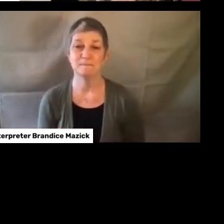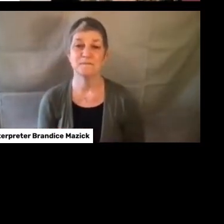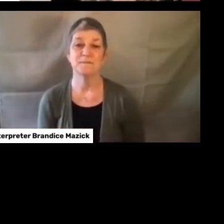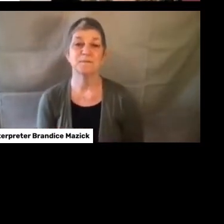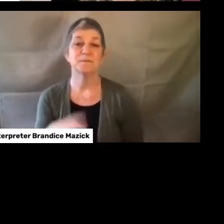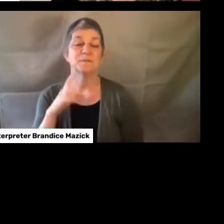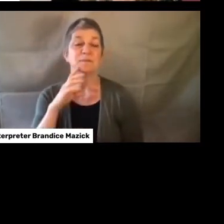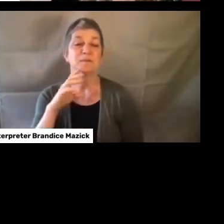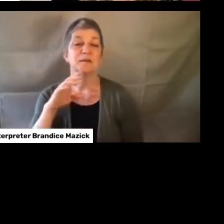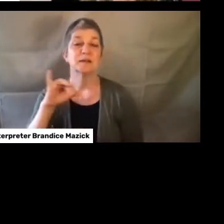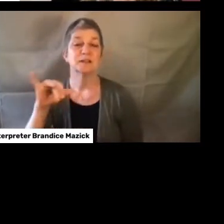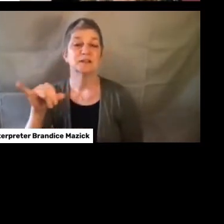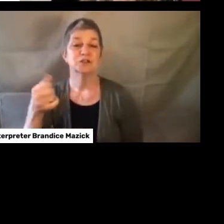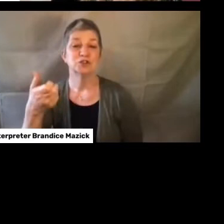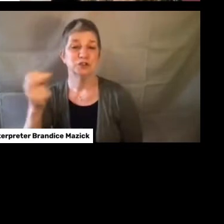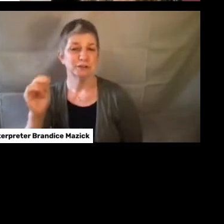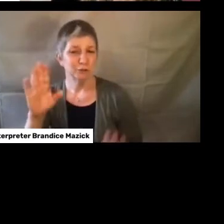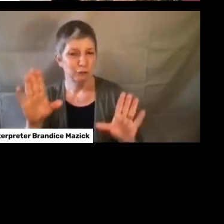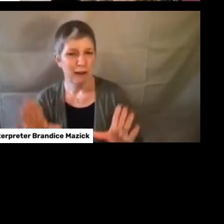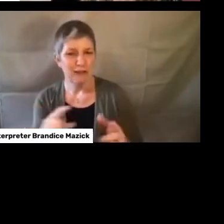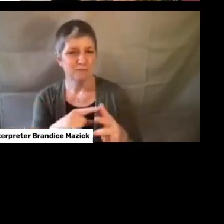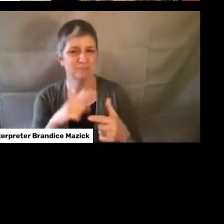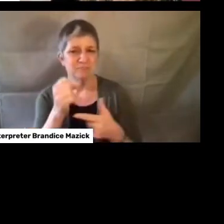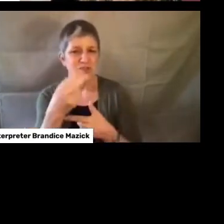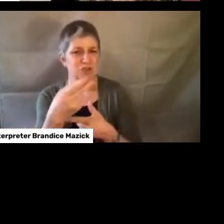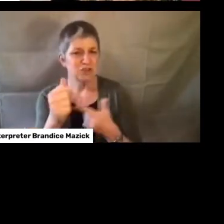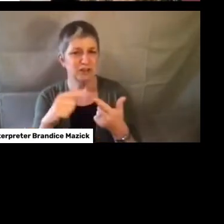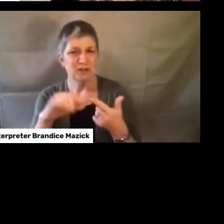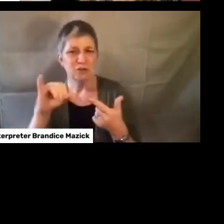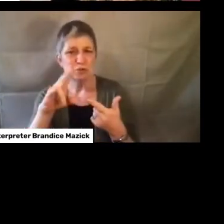Great. Sheila or Julia?